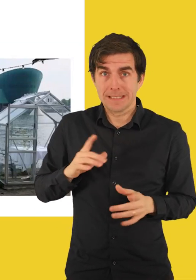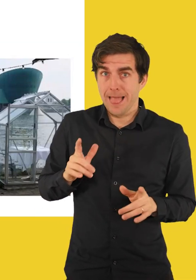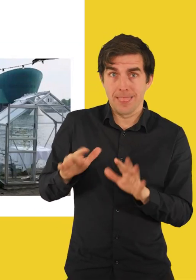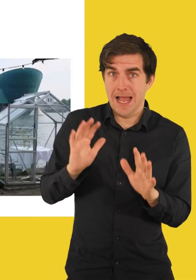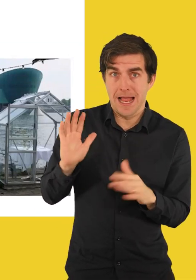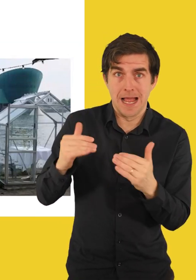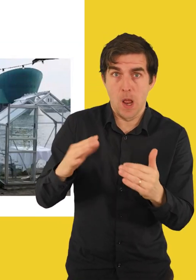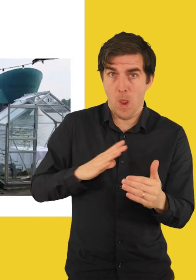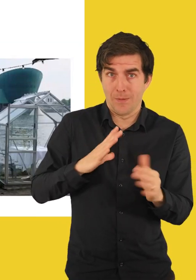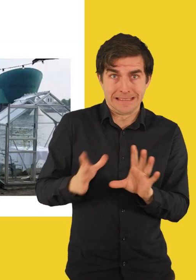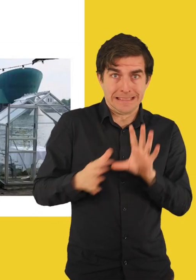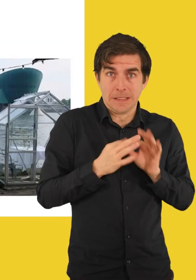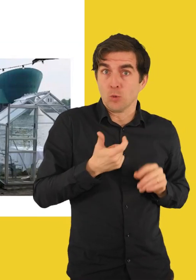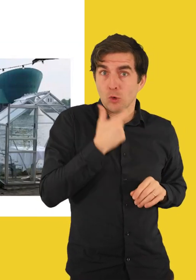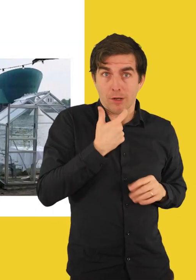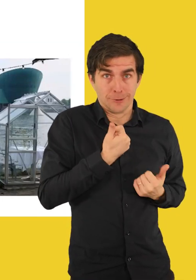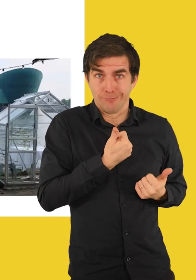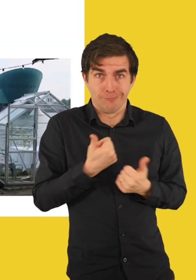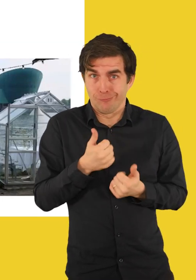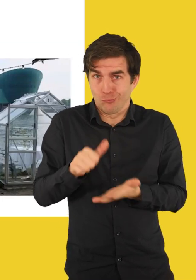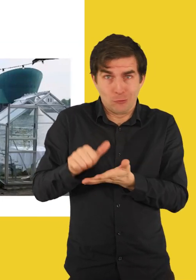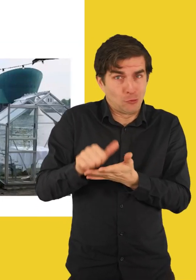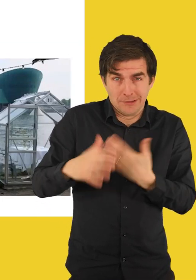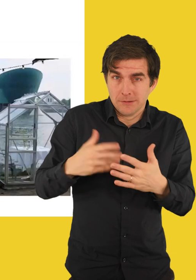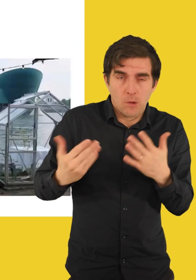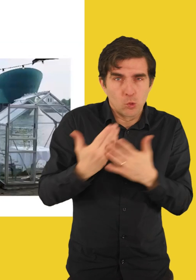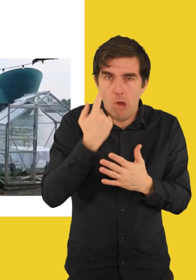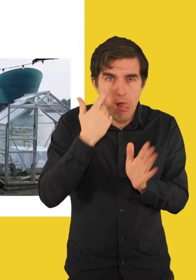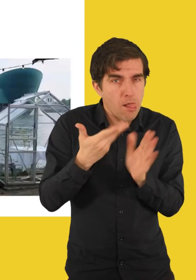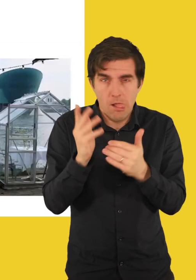already active on the Doughnut and